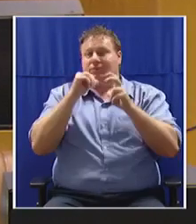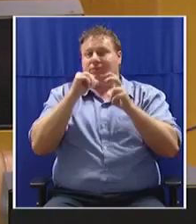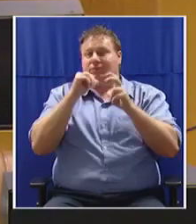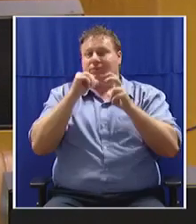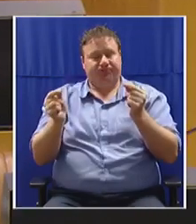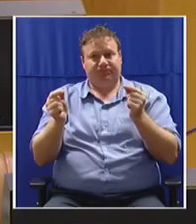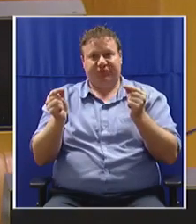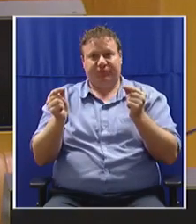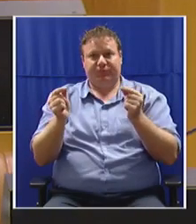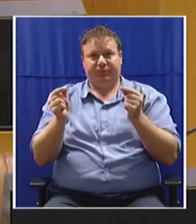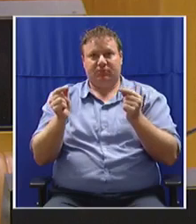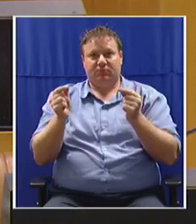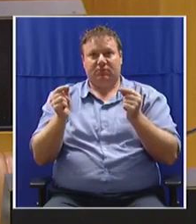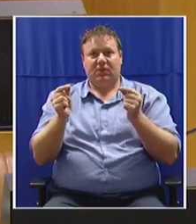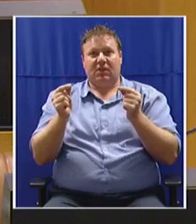alishiwa entsimini